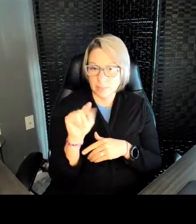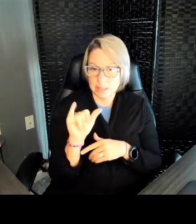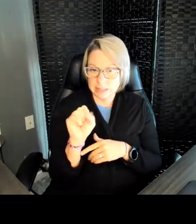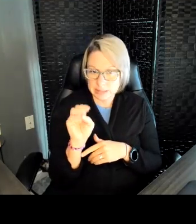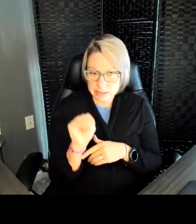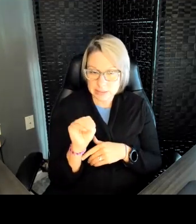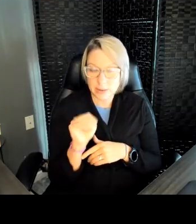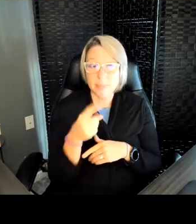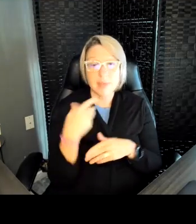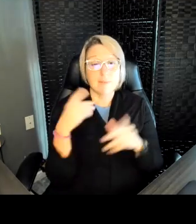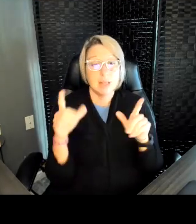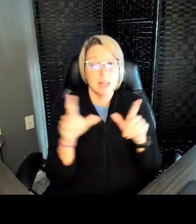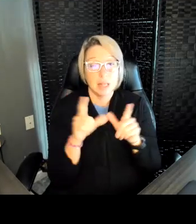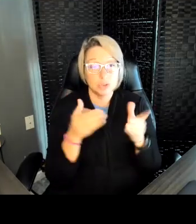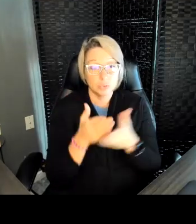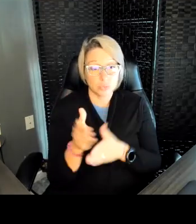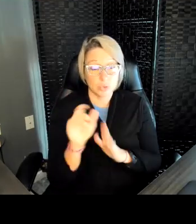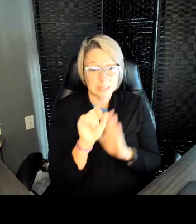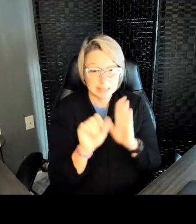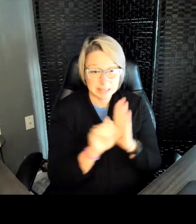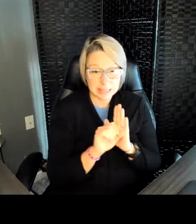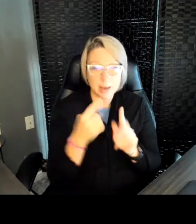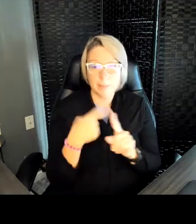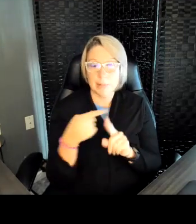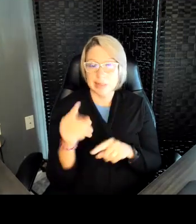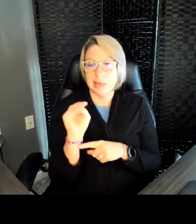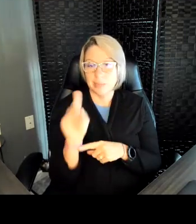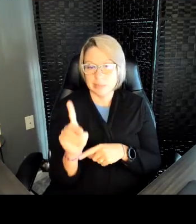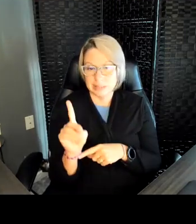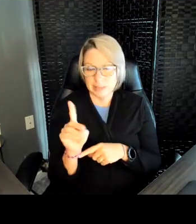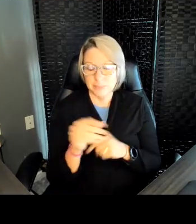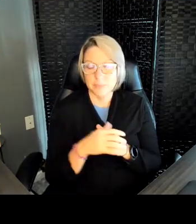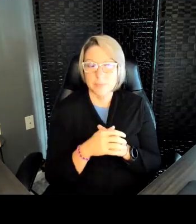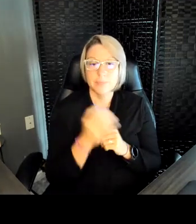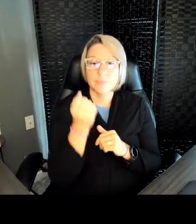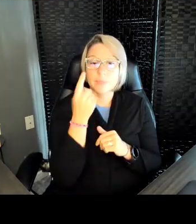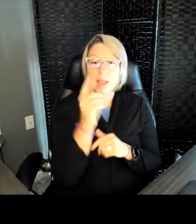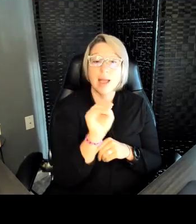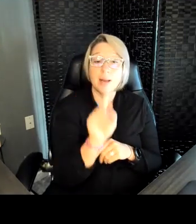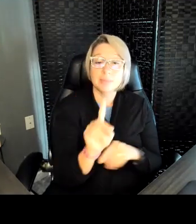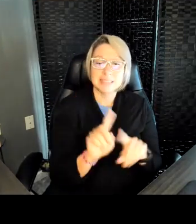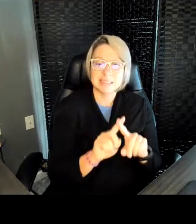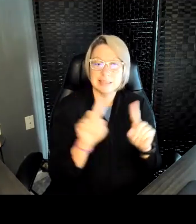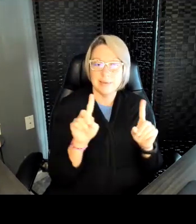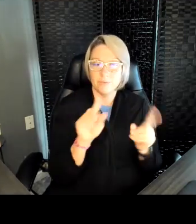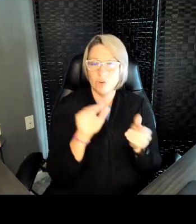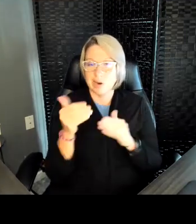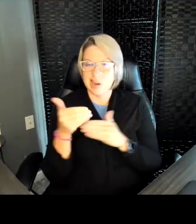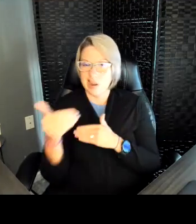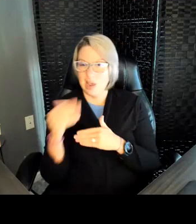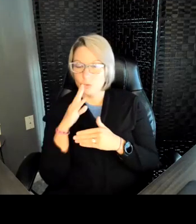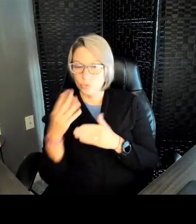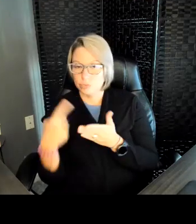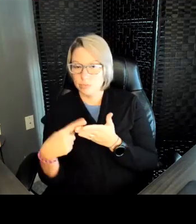state and they are an MD. And that MD is different from the OD that we'll see next with the optometrist. And the